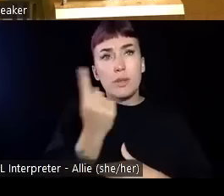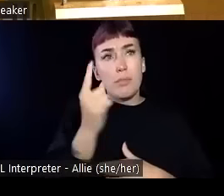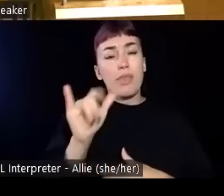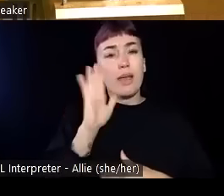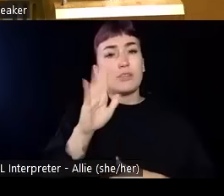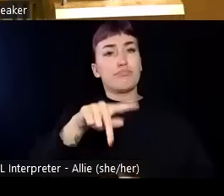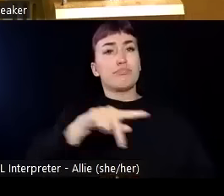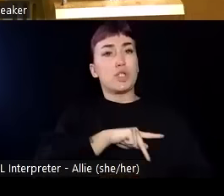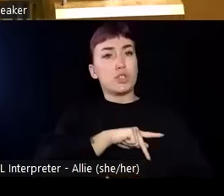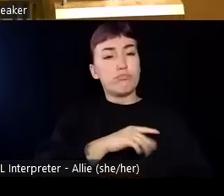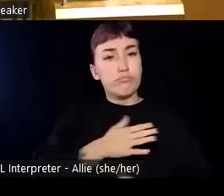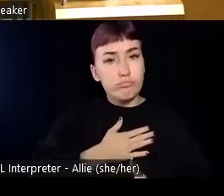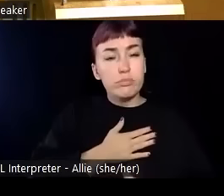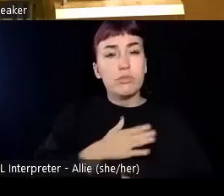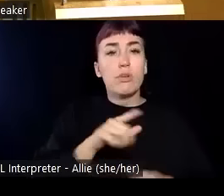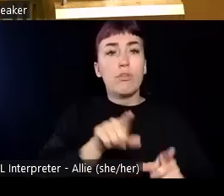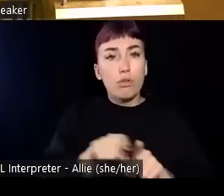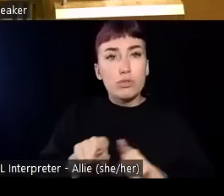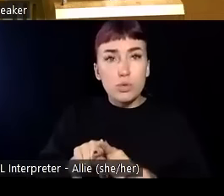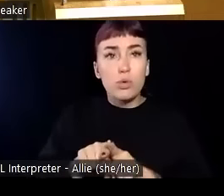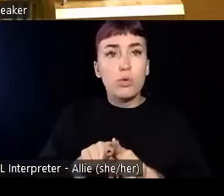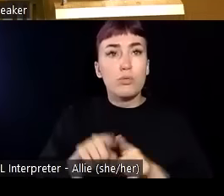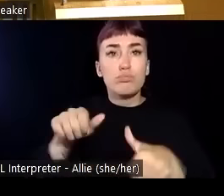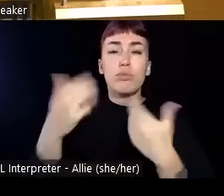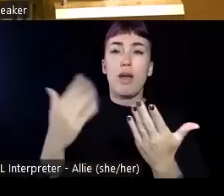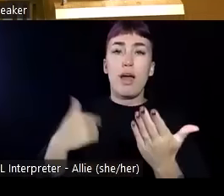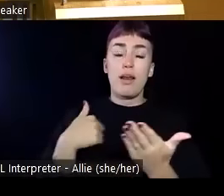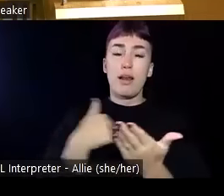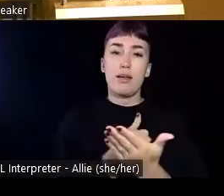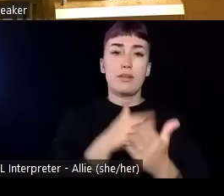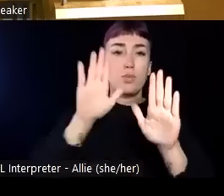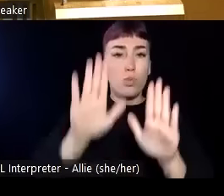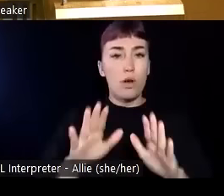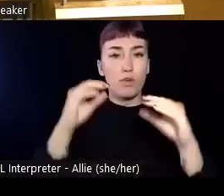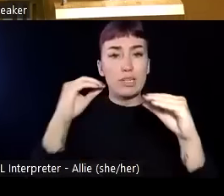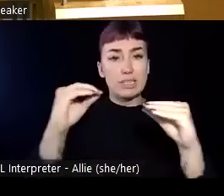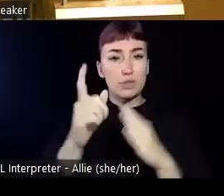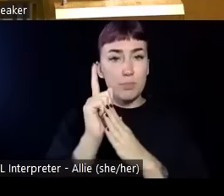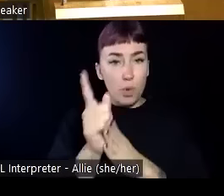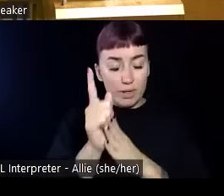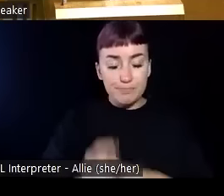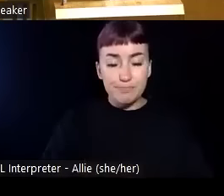personal, yet also providing us with this wonderful teaching moment.